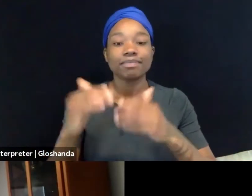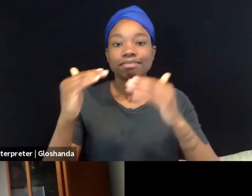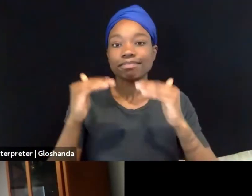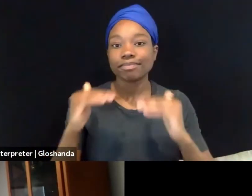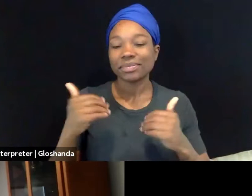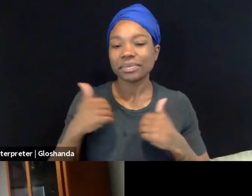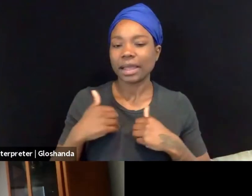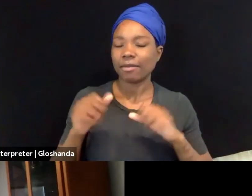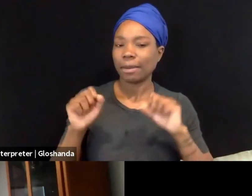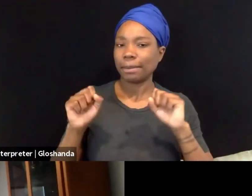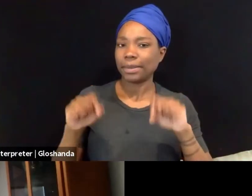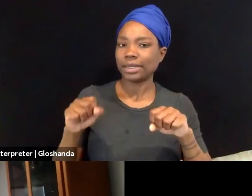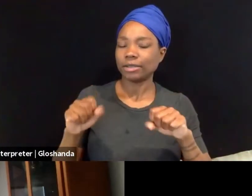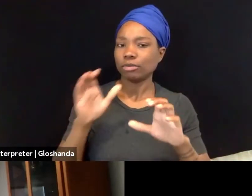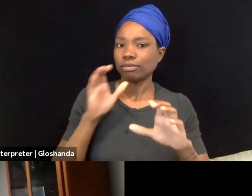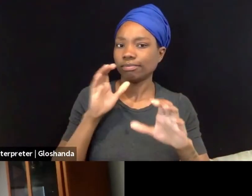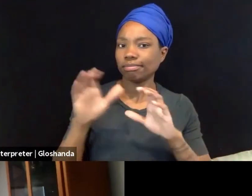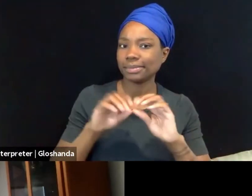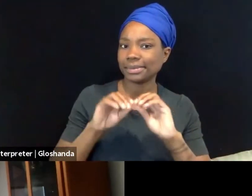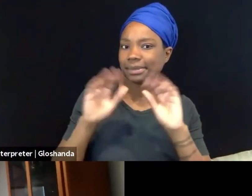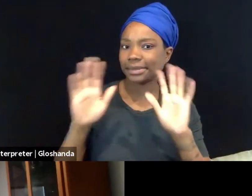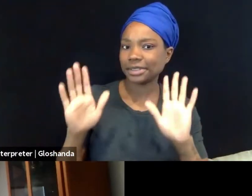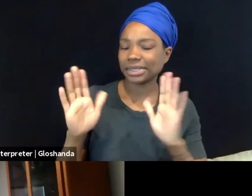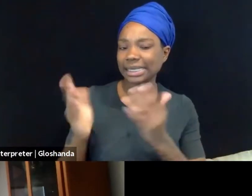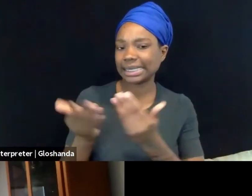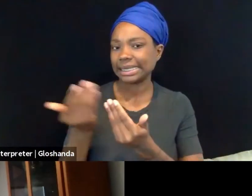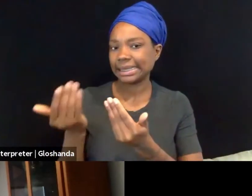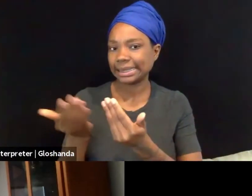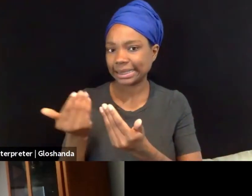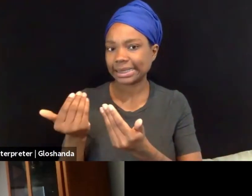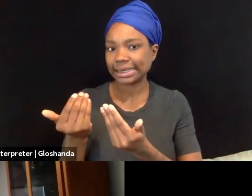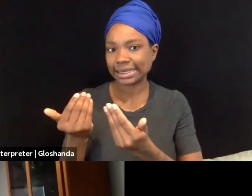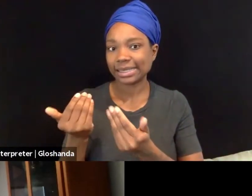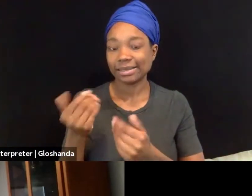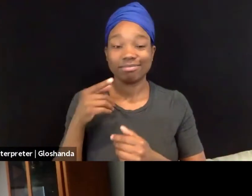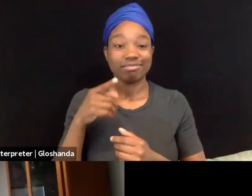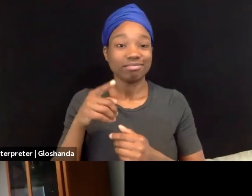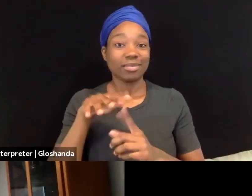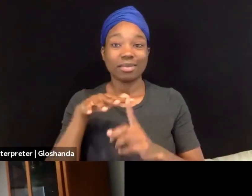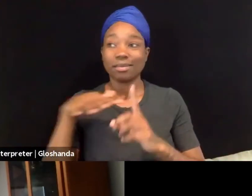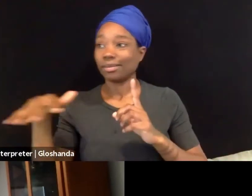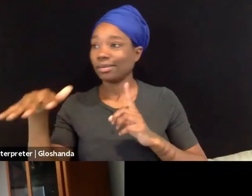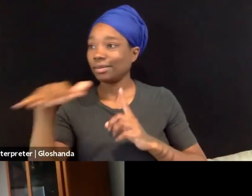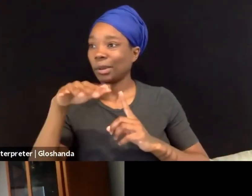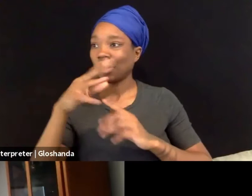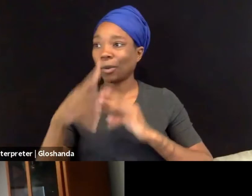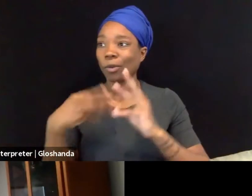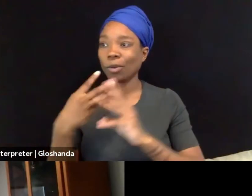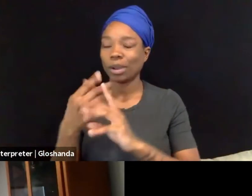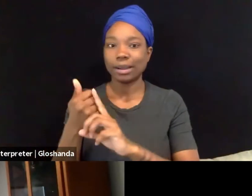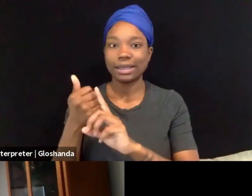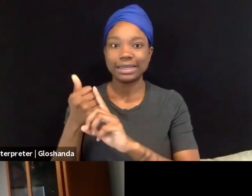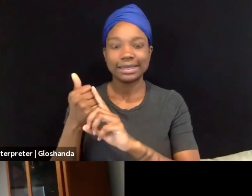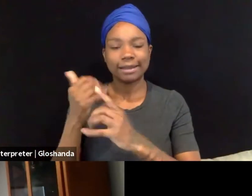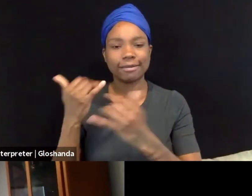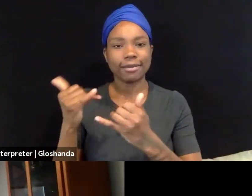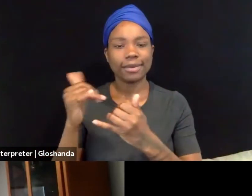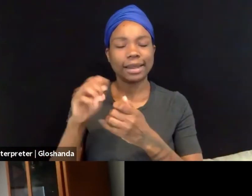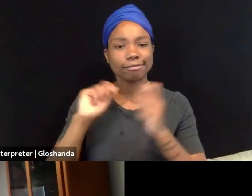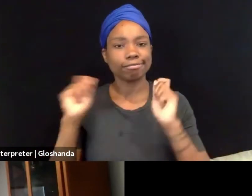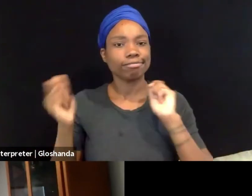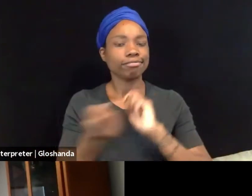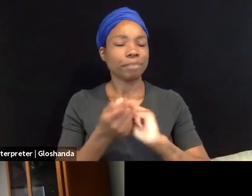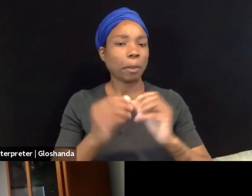and easily. And this is in the context of a world that's becoming more online.